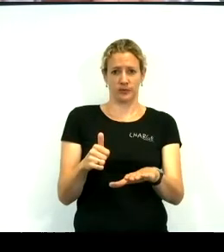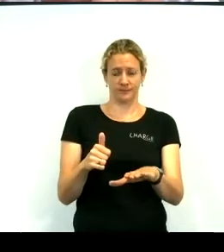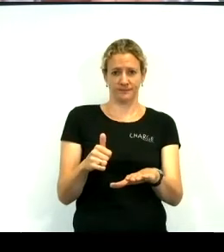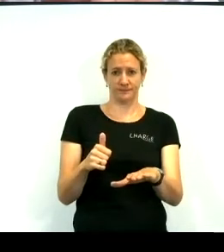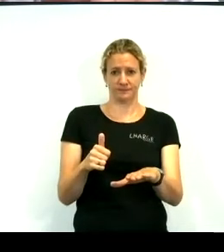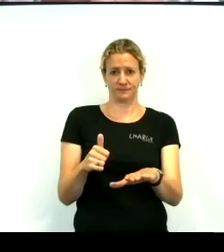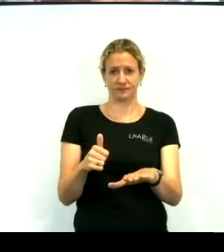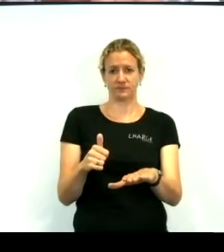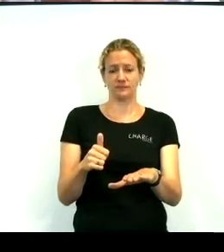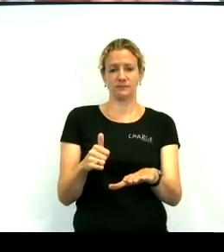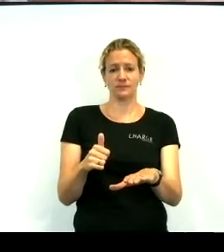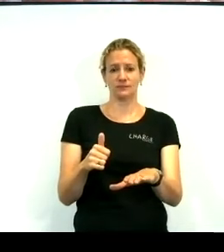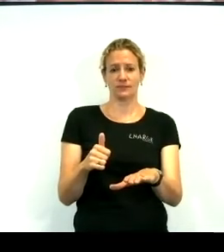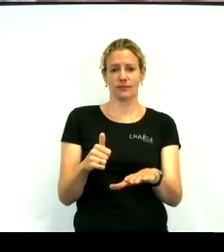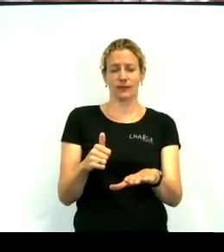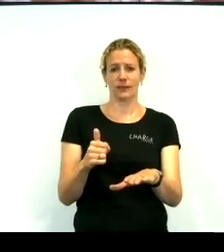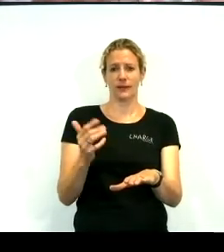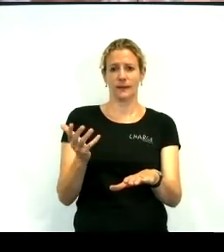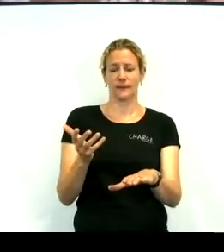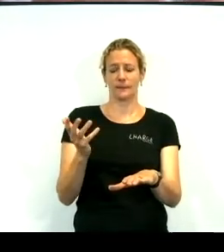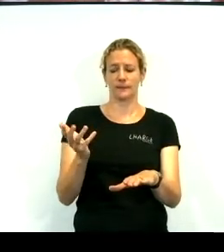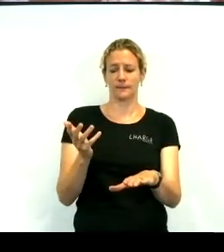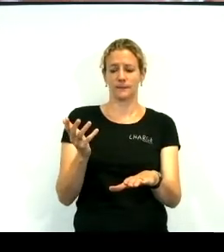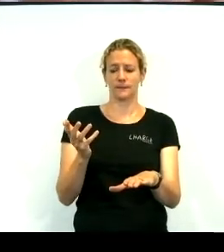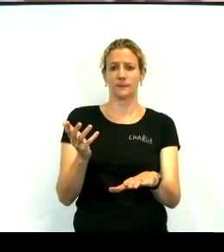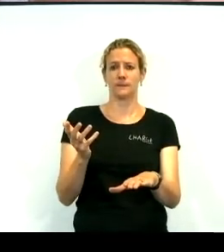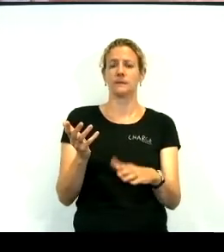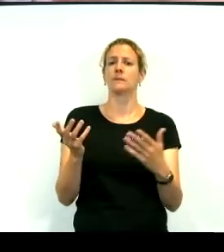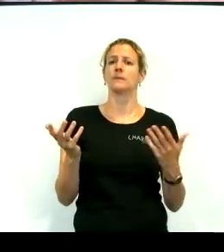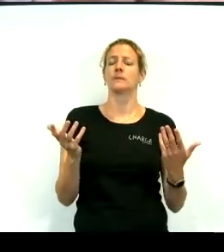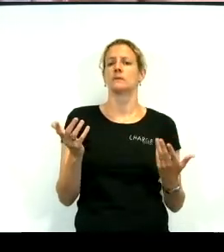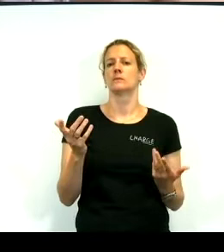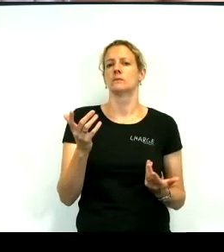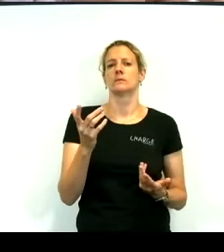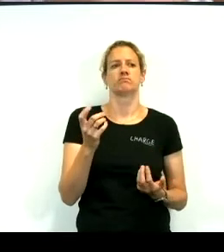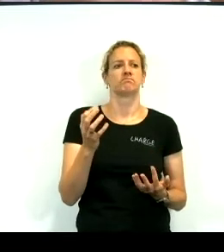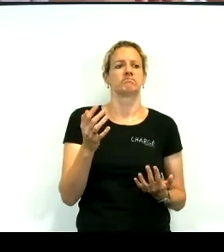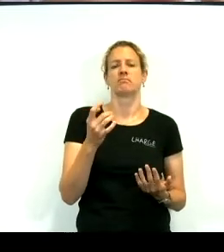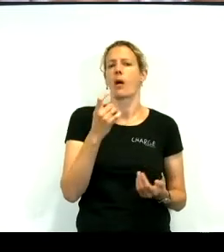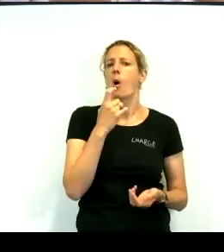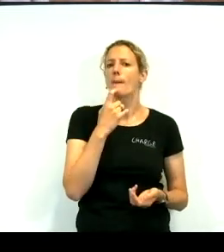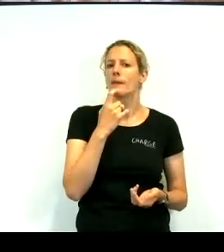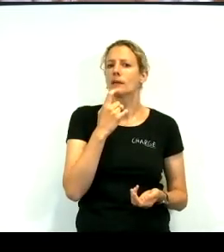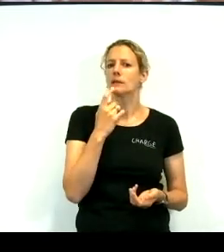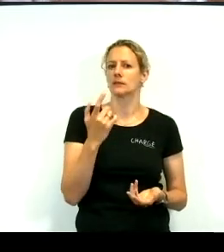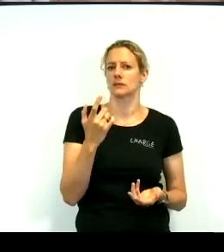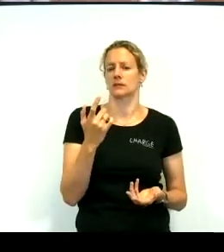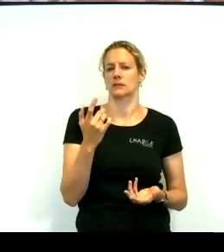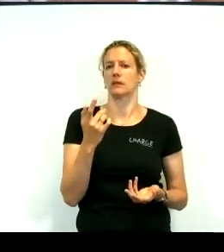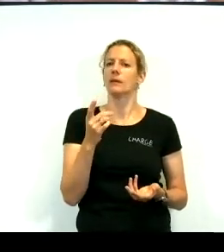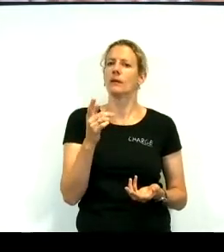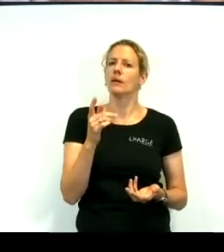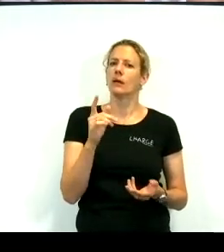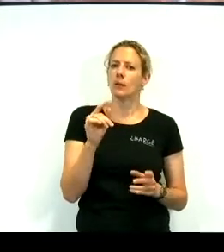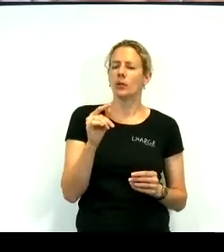that are meaningful to the child and individualise the child and form